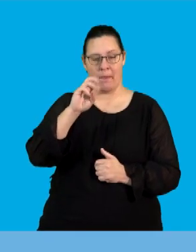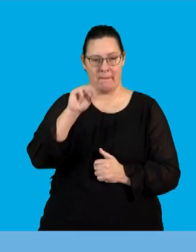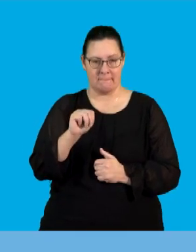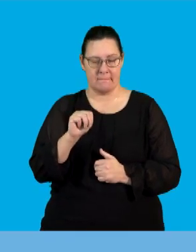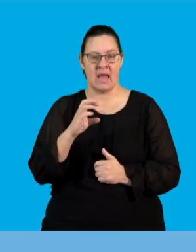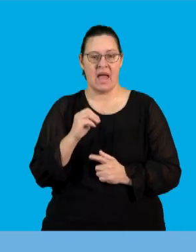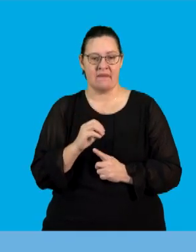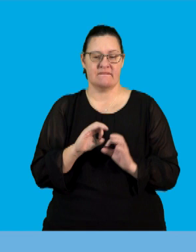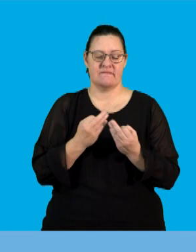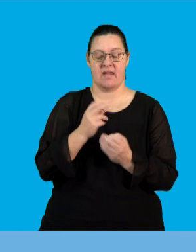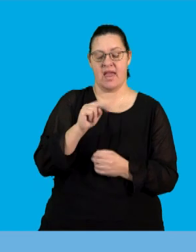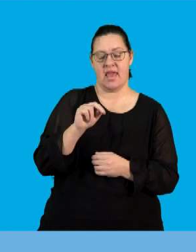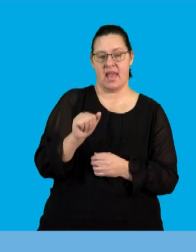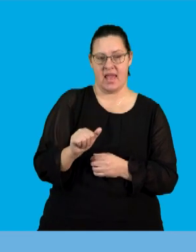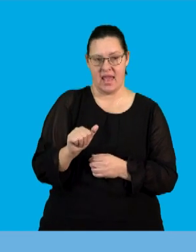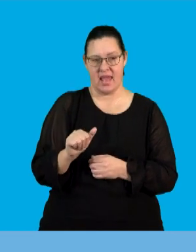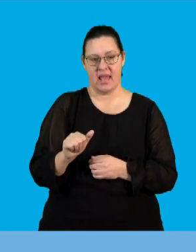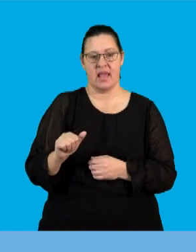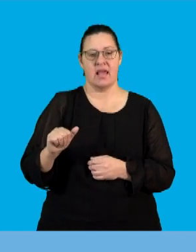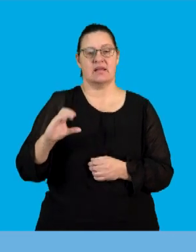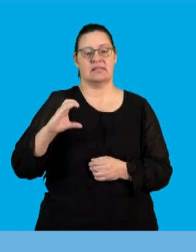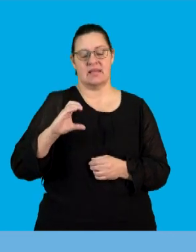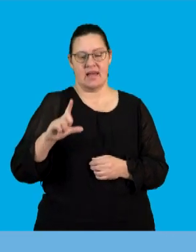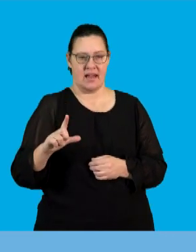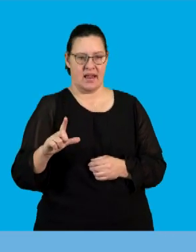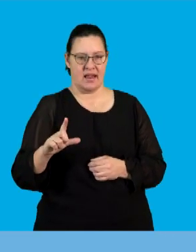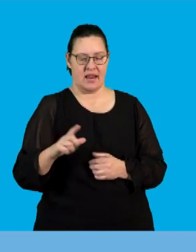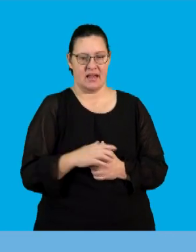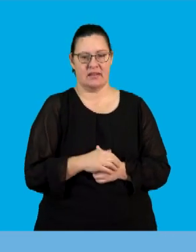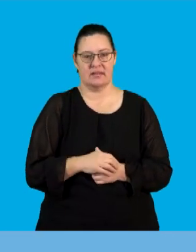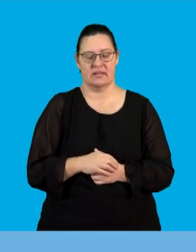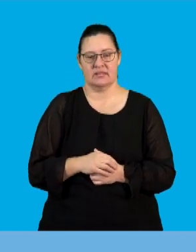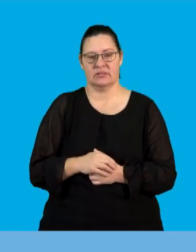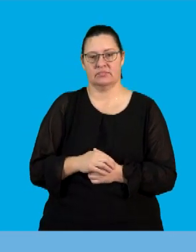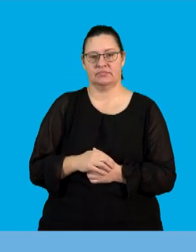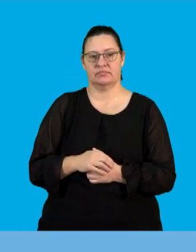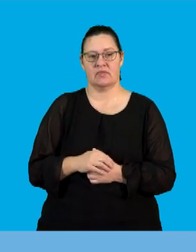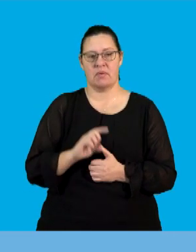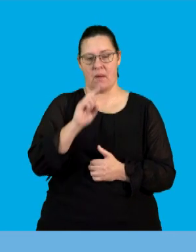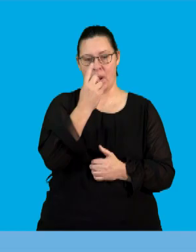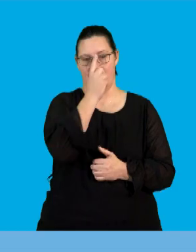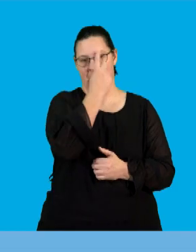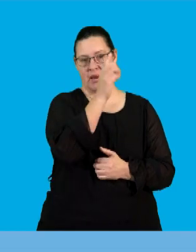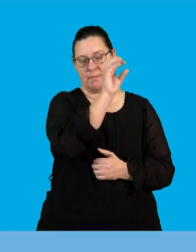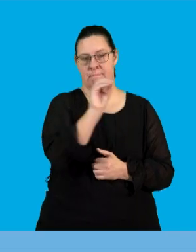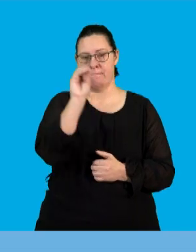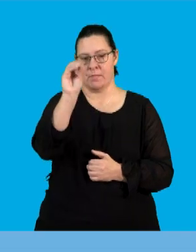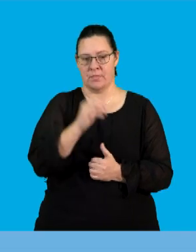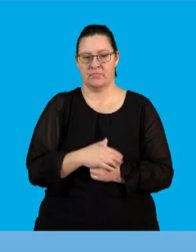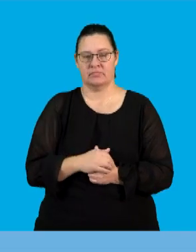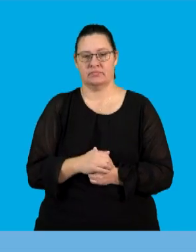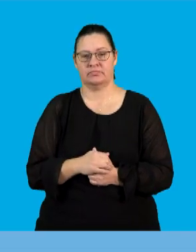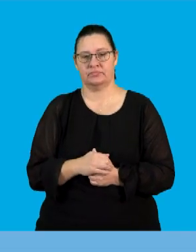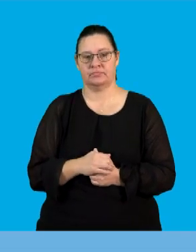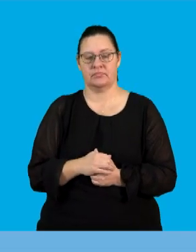has a chemical formula of Na, and then chlorine will have a chemical formula of Cl, capital letter C and small letter